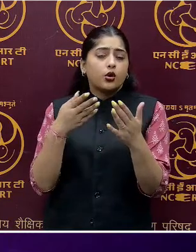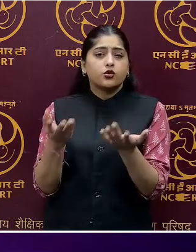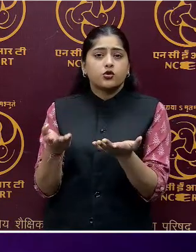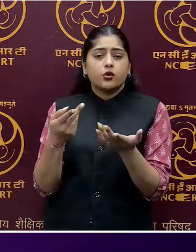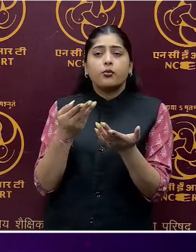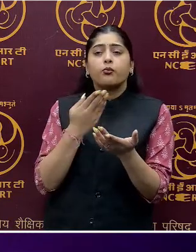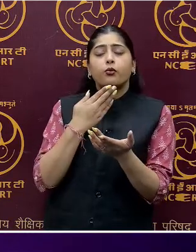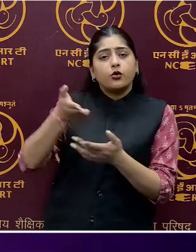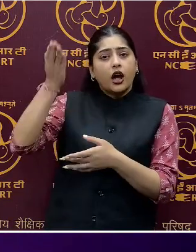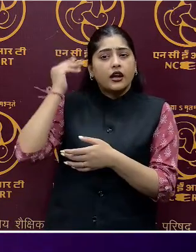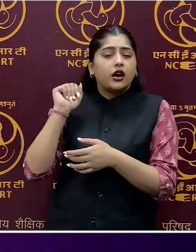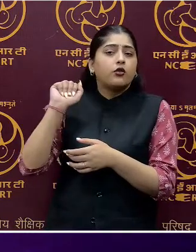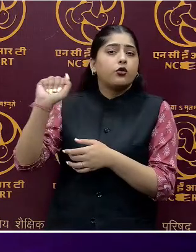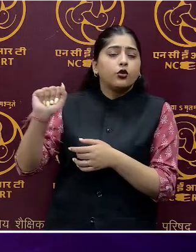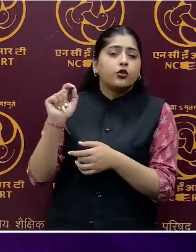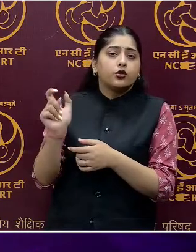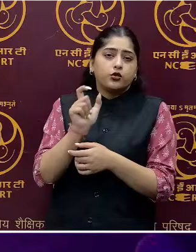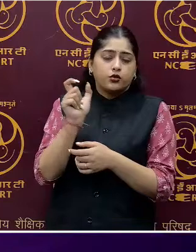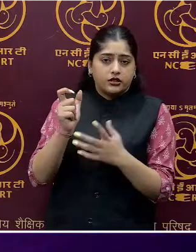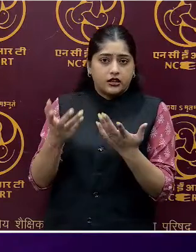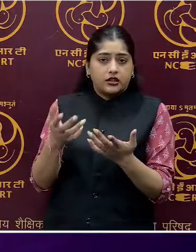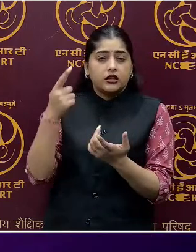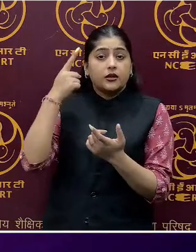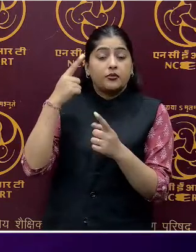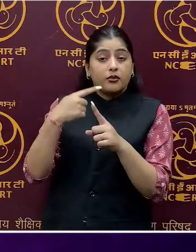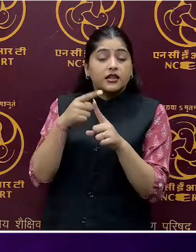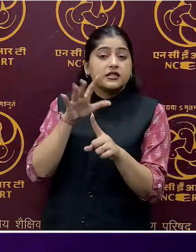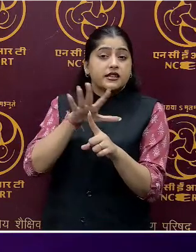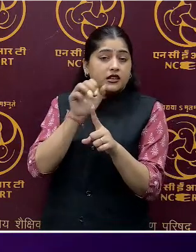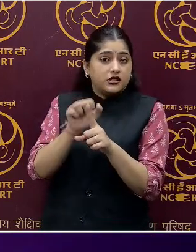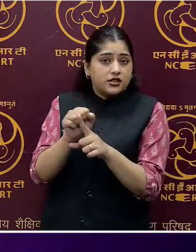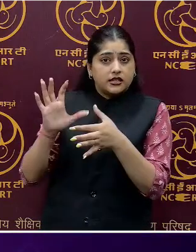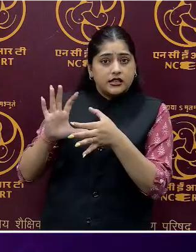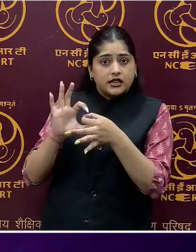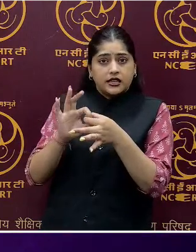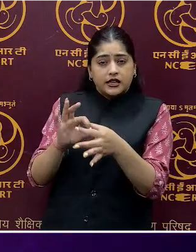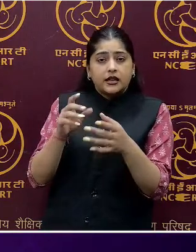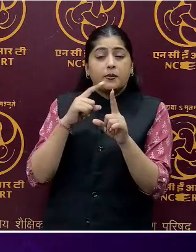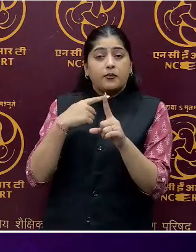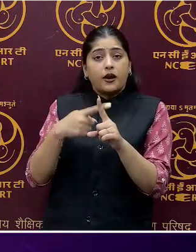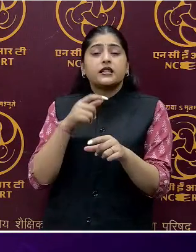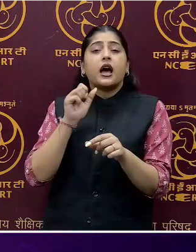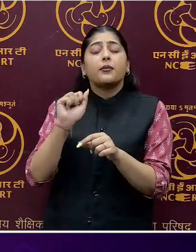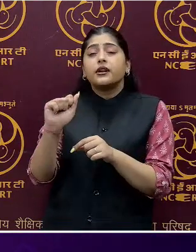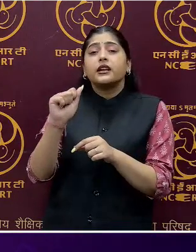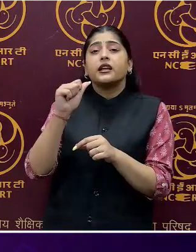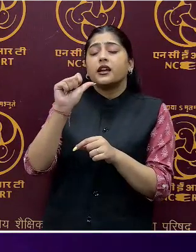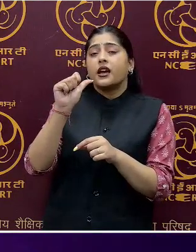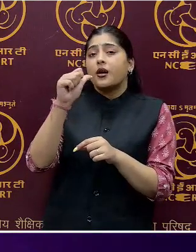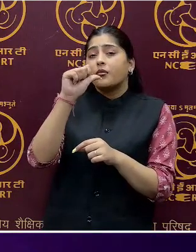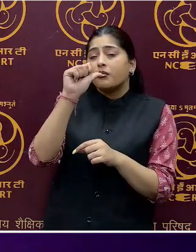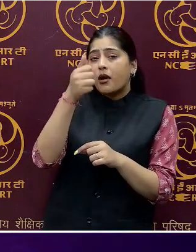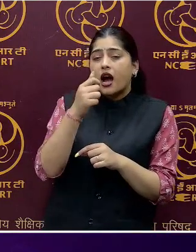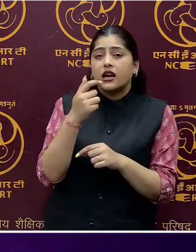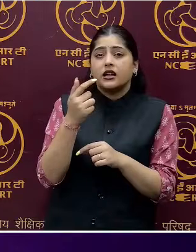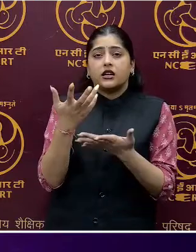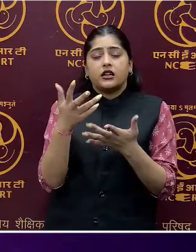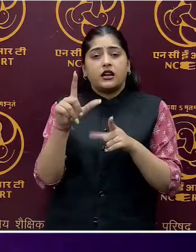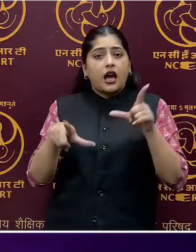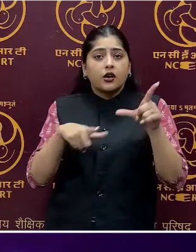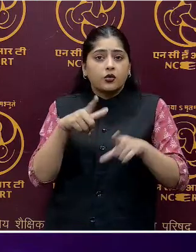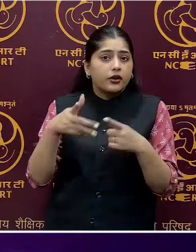Ask them when they used to sing it. Also learn the song in your mother tongue and then sing it in the